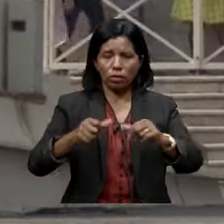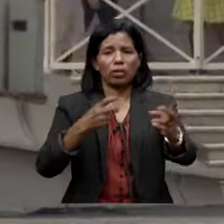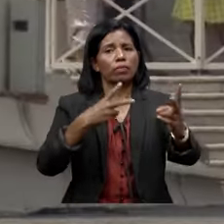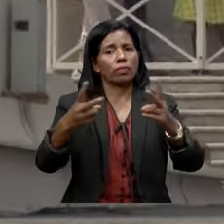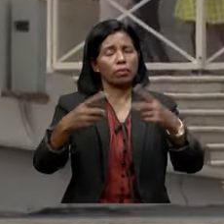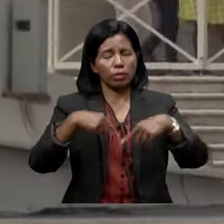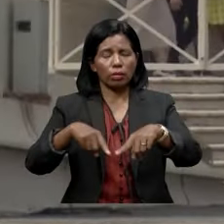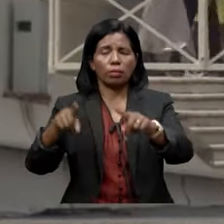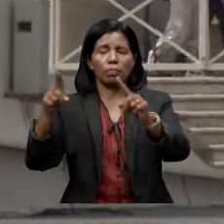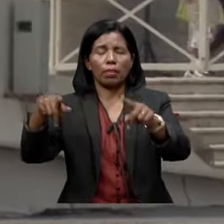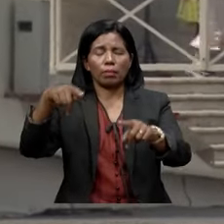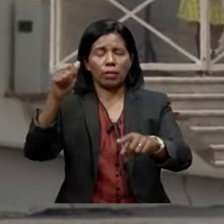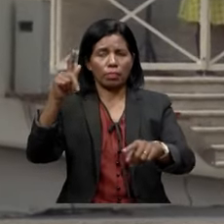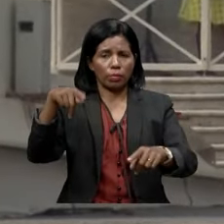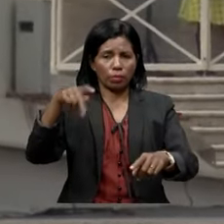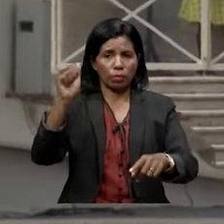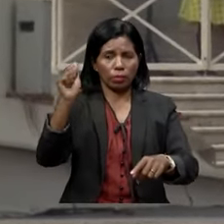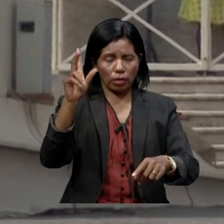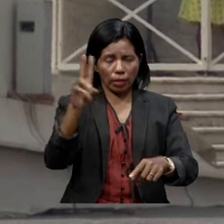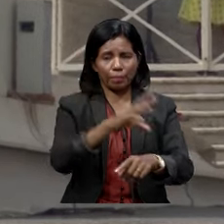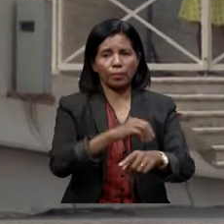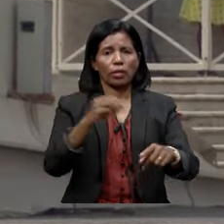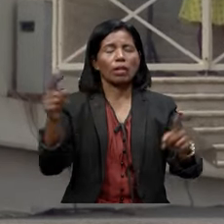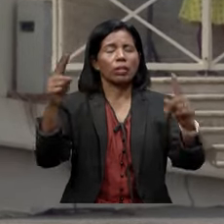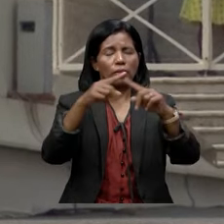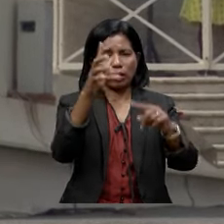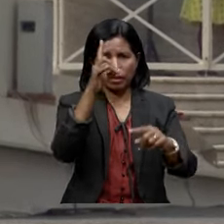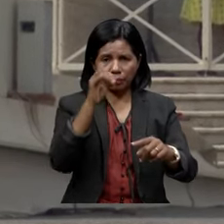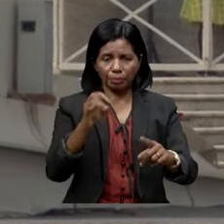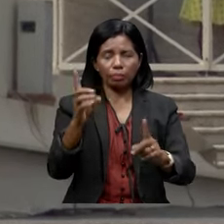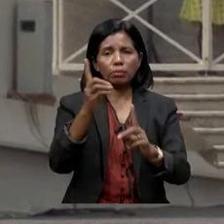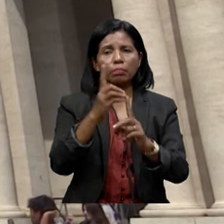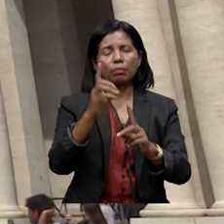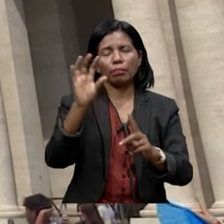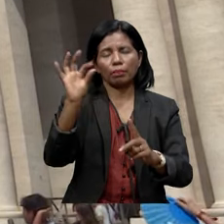ba Papua Nova Guiné. Papa Francisco se toi a Dili, e a loron se a fulan